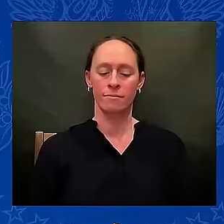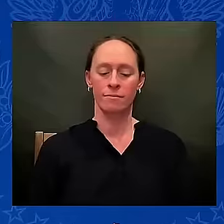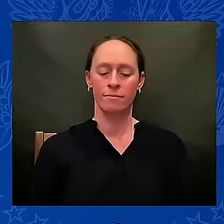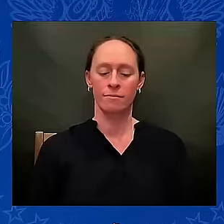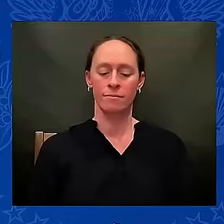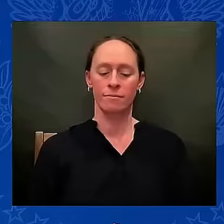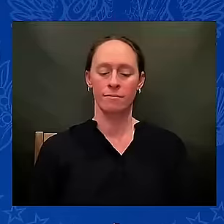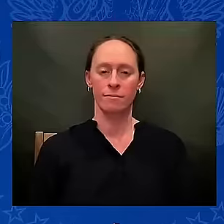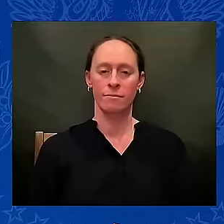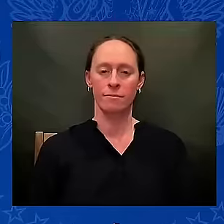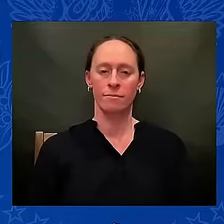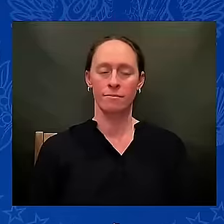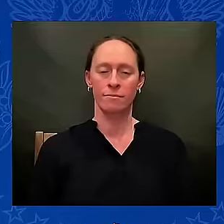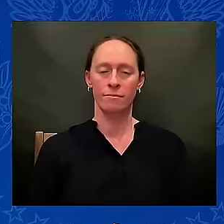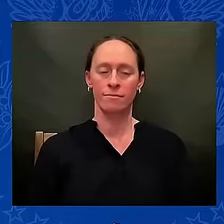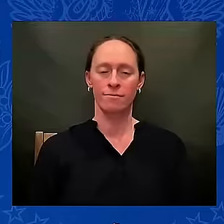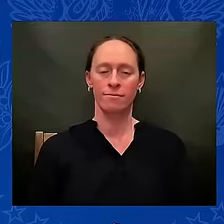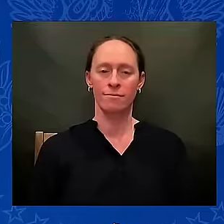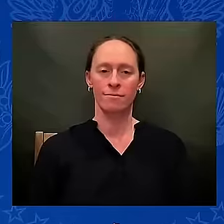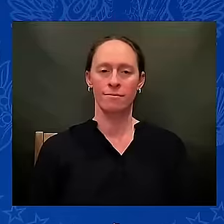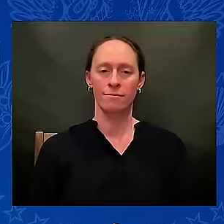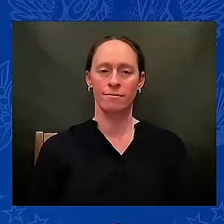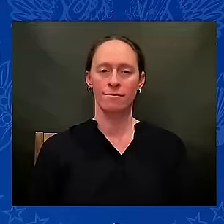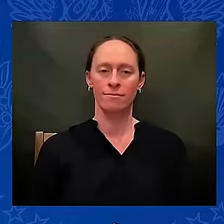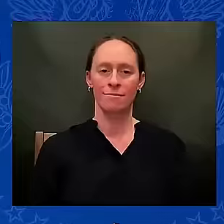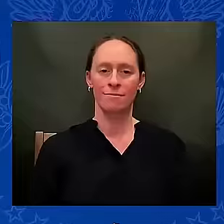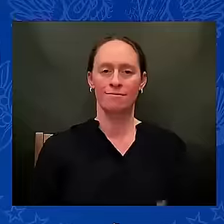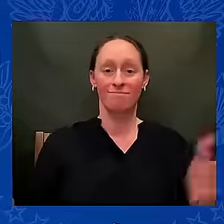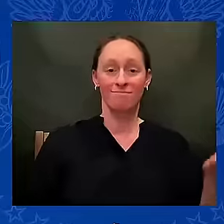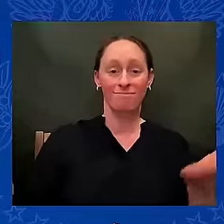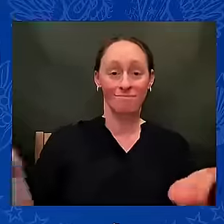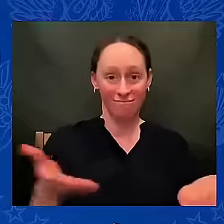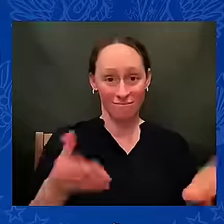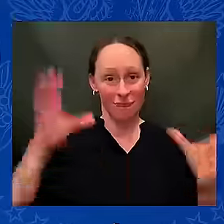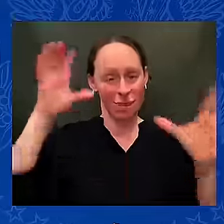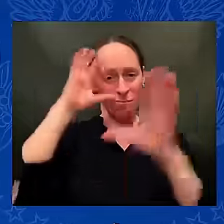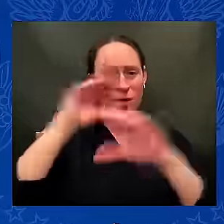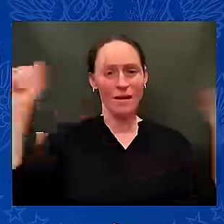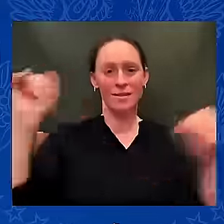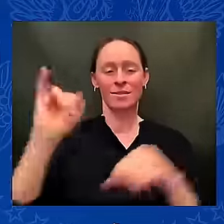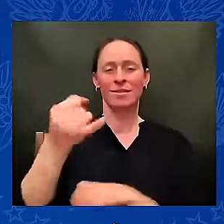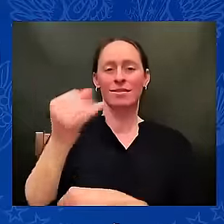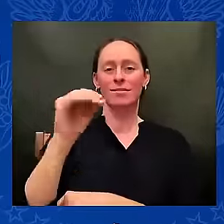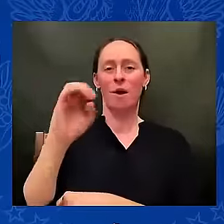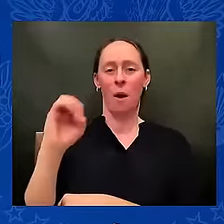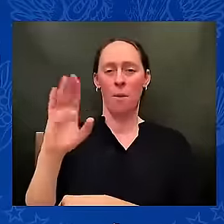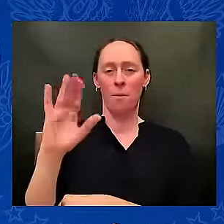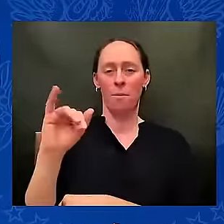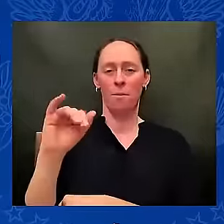Please welcome President Joe Biden, accompanied by Governor Stephen Lewis.